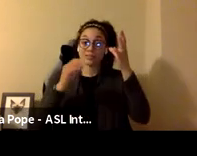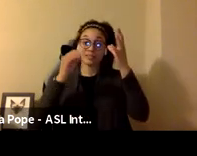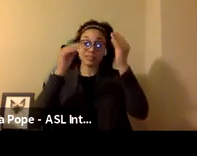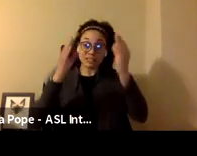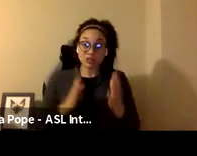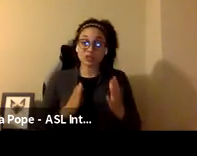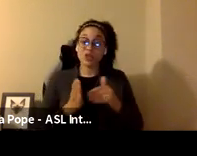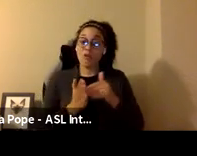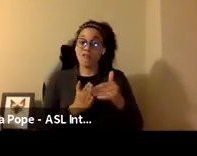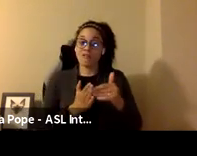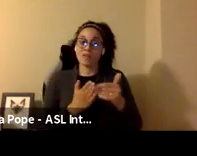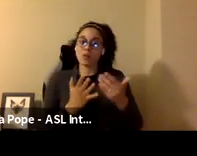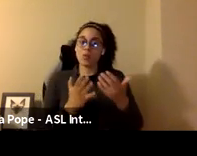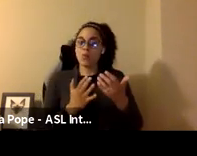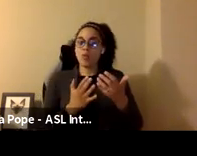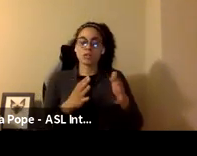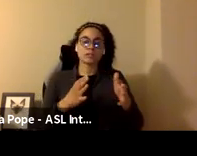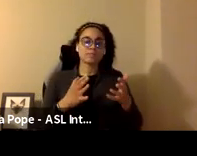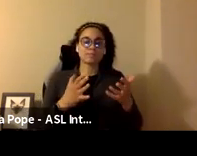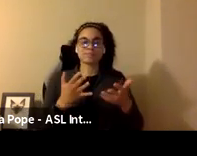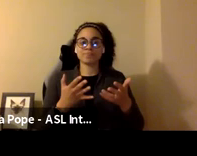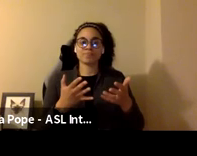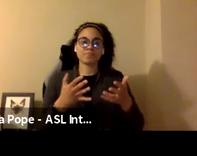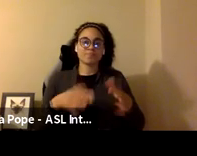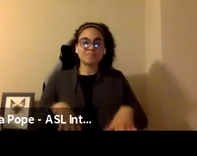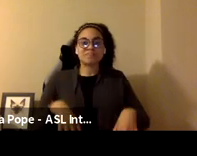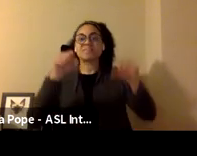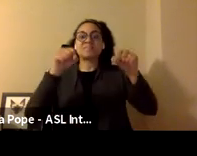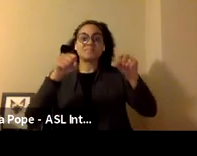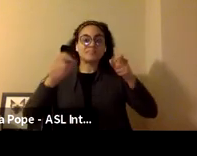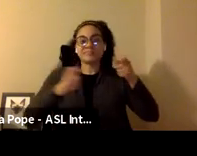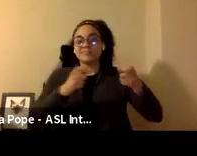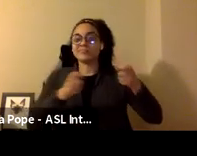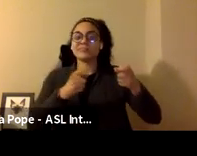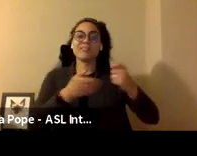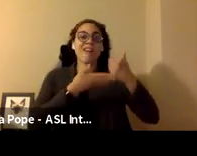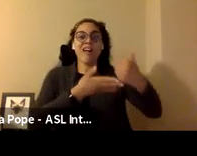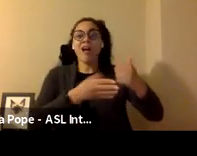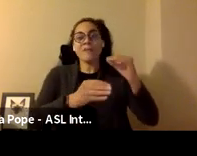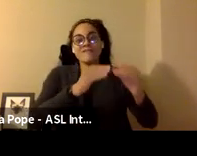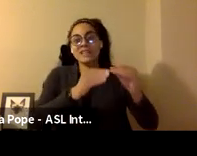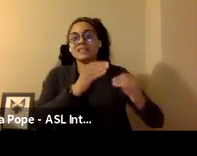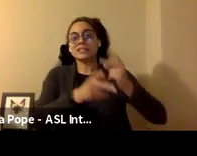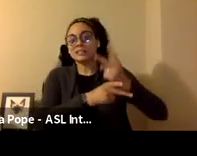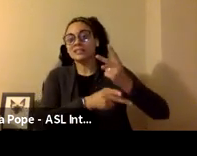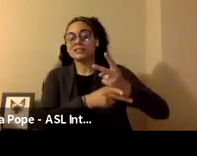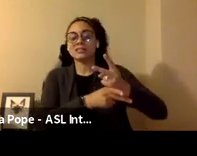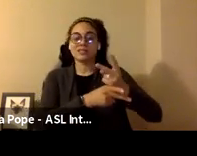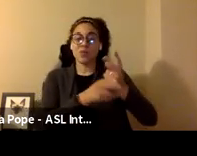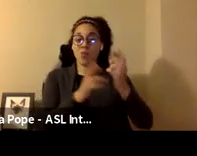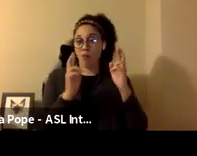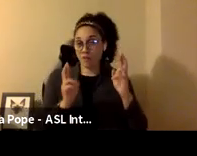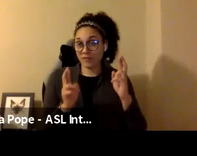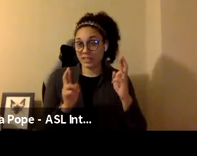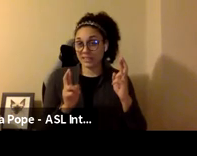want to go in and we want to help fix it, or we want to do it for them. I'm hoping by sharing these